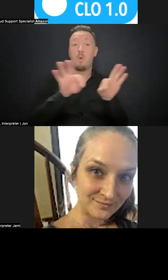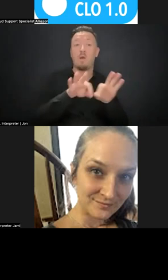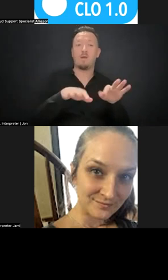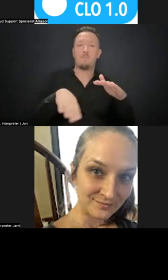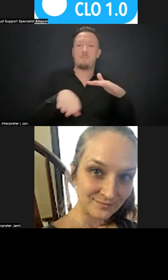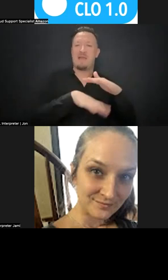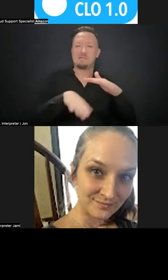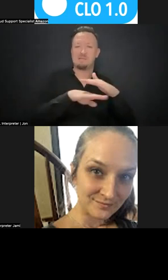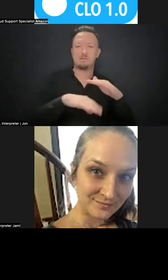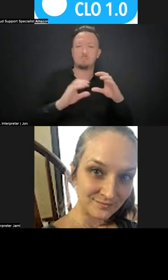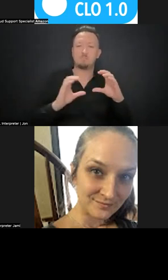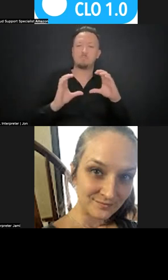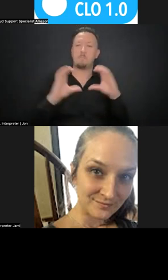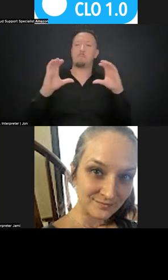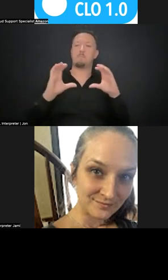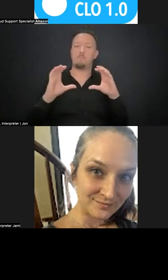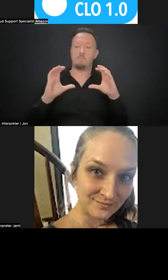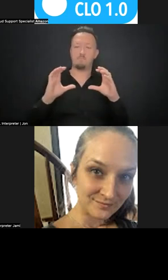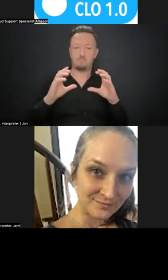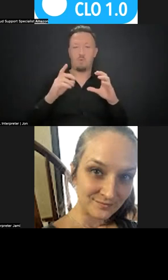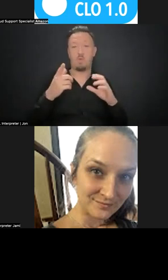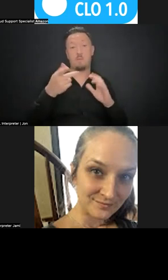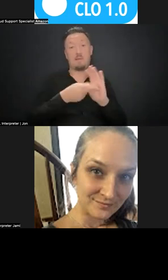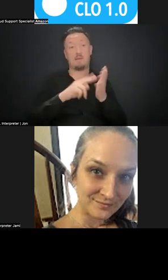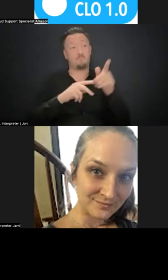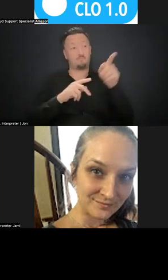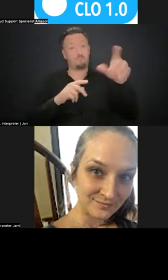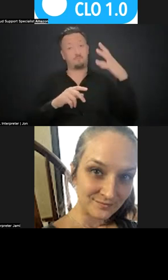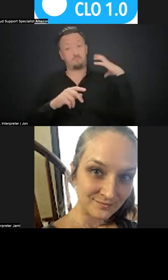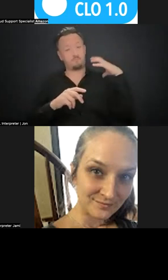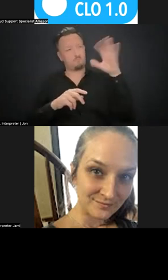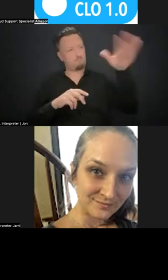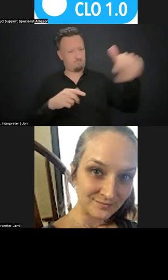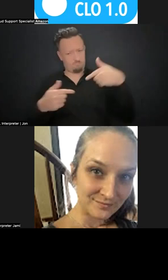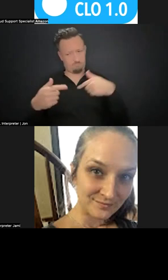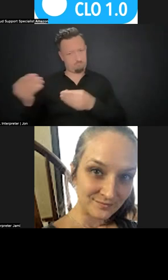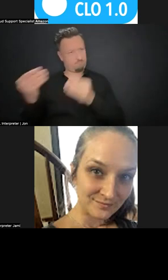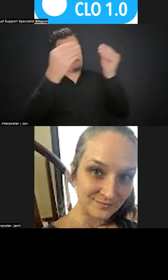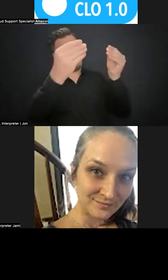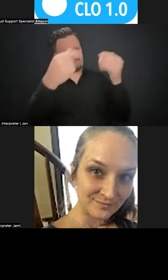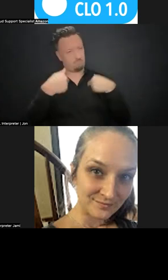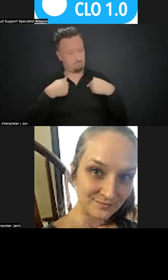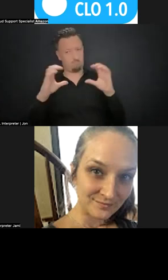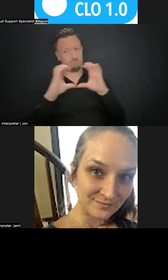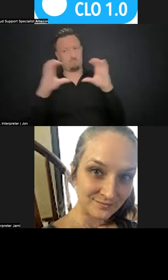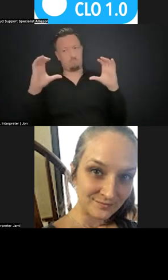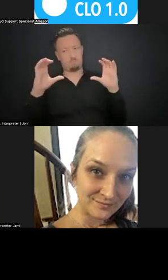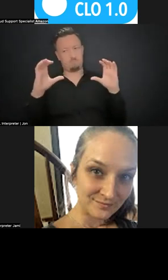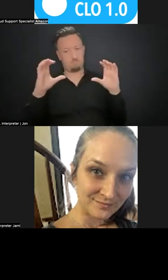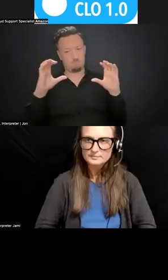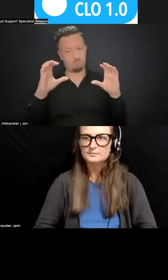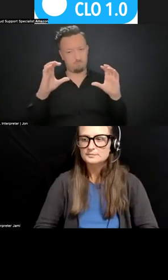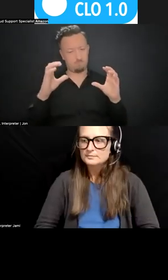can tell your employers, look, I have this credential, I understand